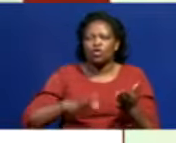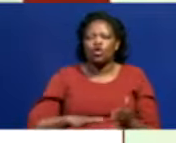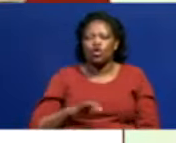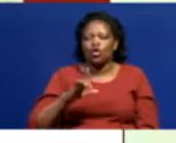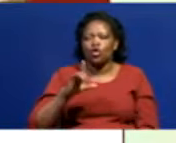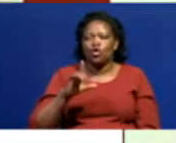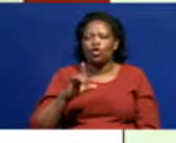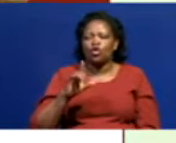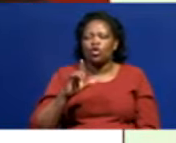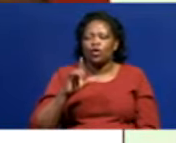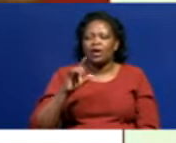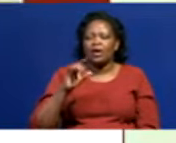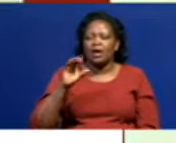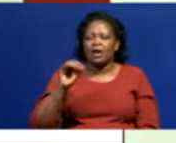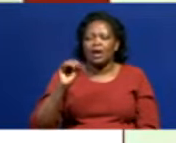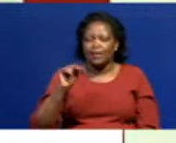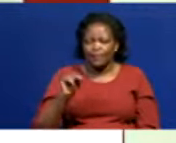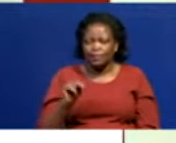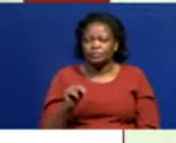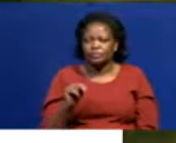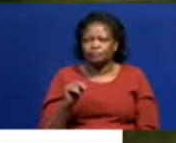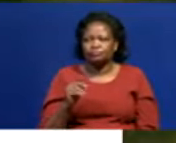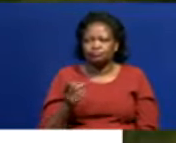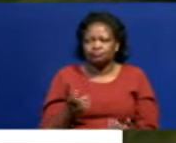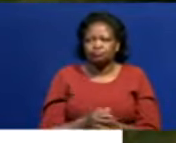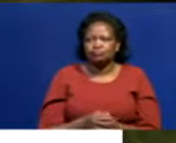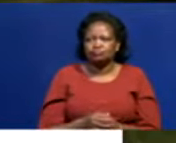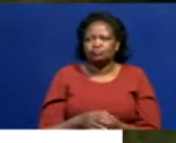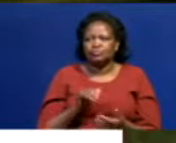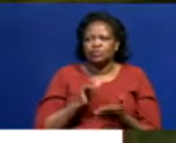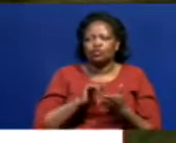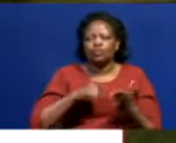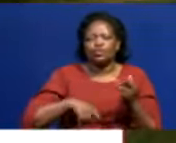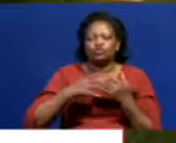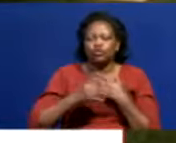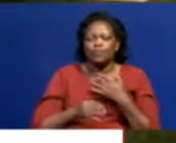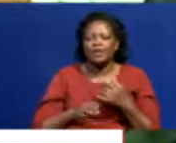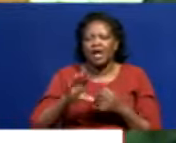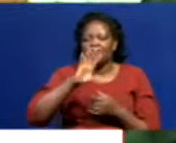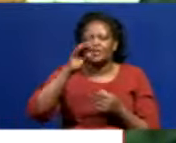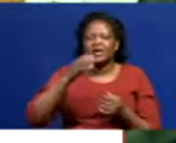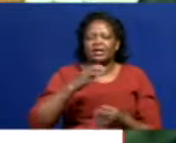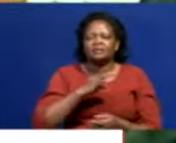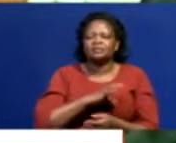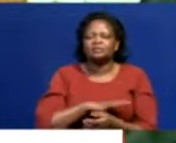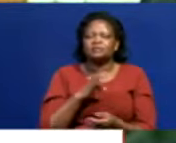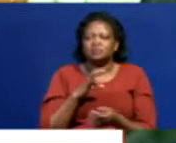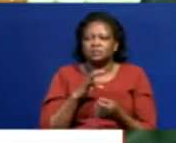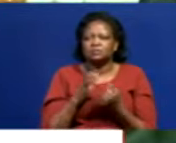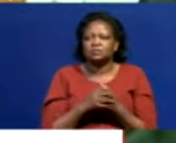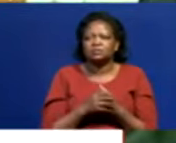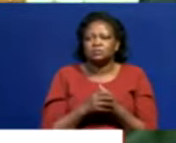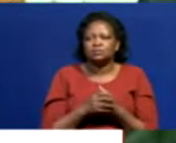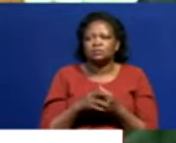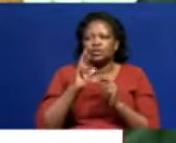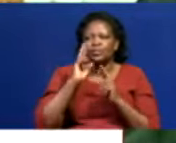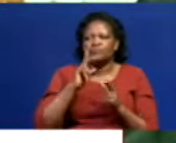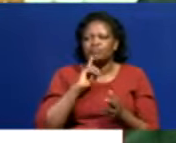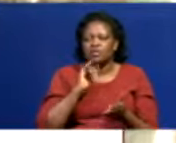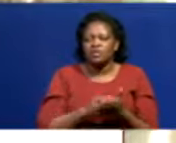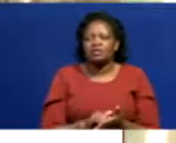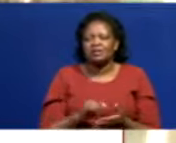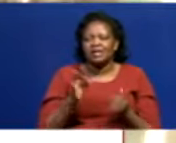pathways, and that's where our countries should go. According to the Africa Energy Chamber report 2023,